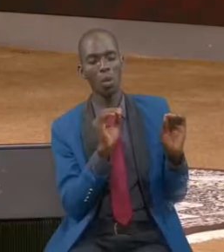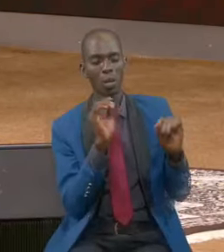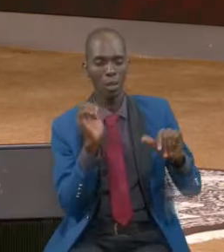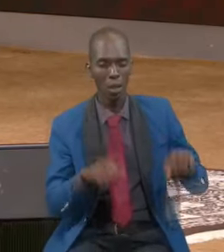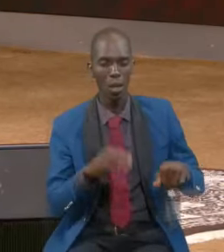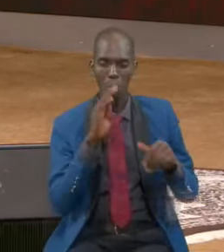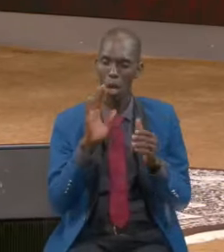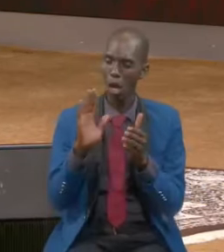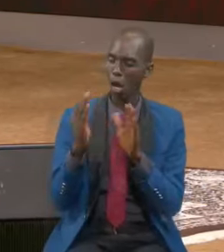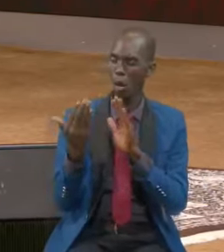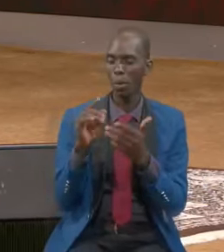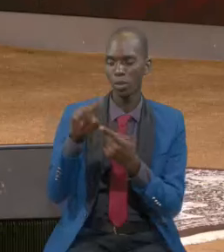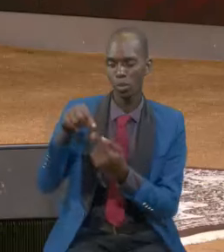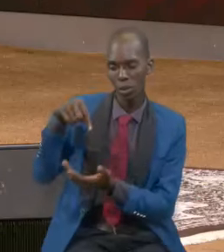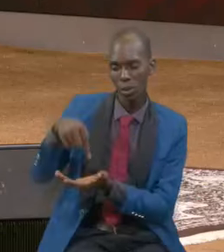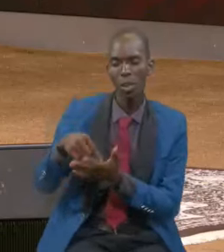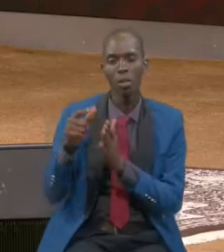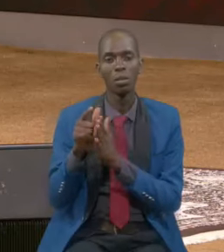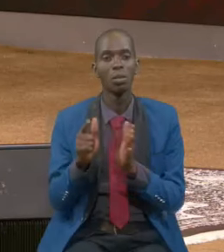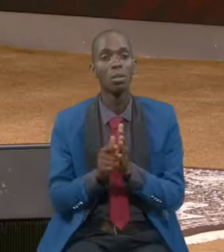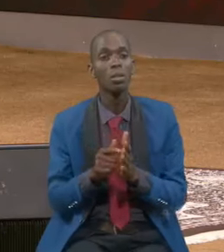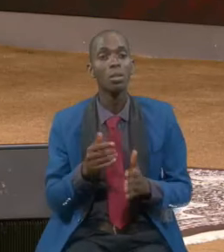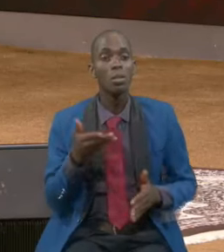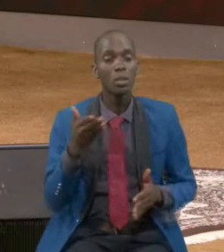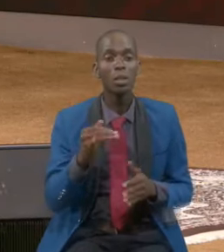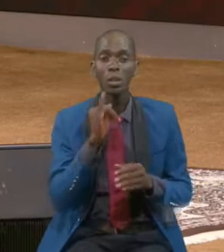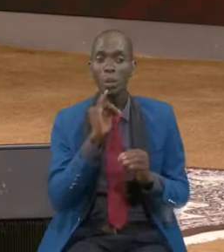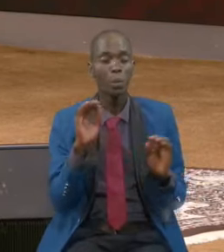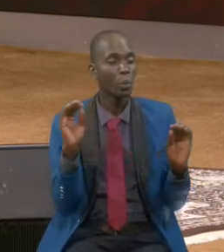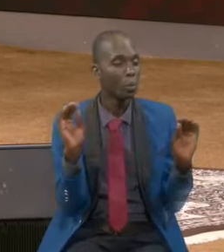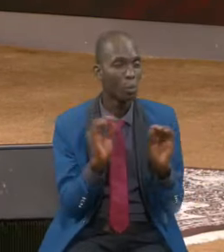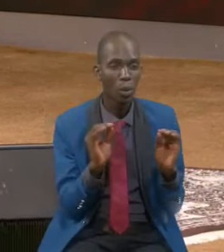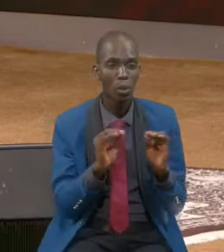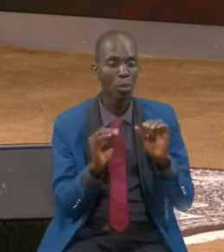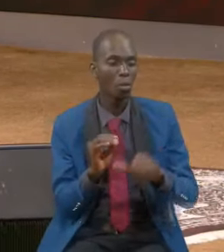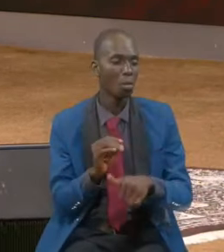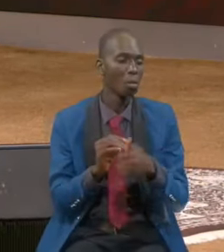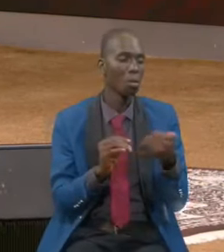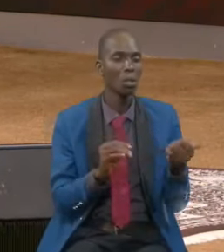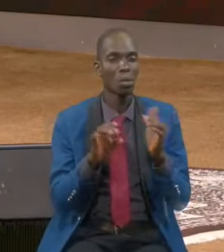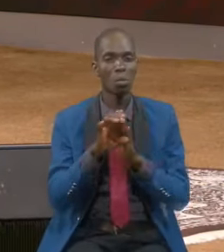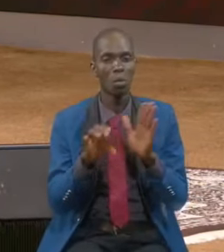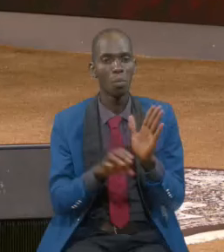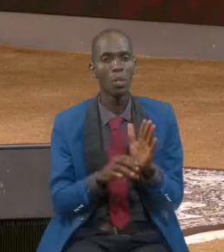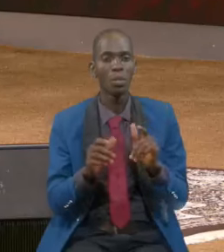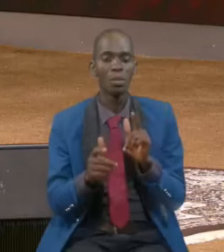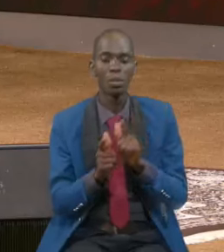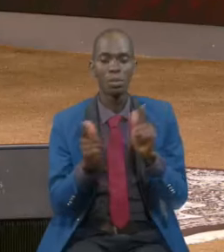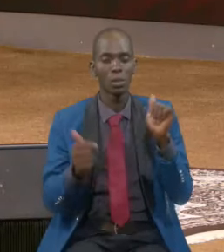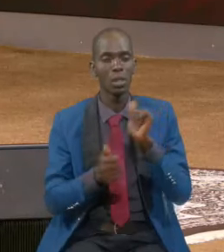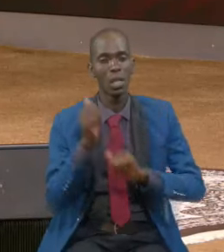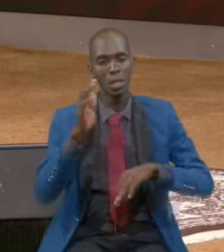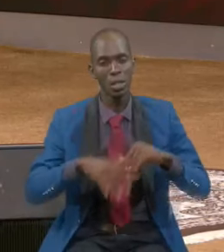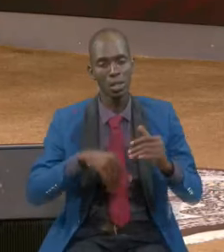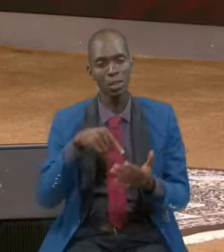compare with this. There's none other commandment greater